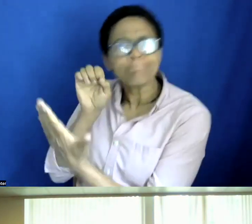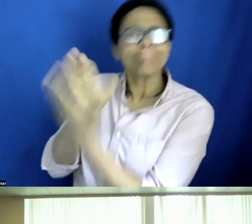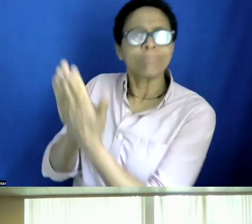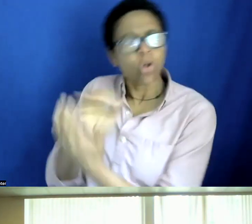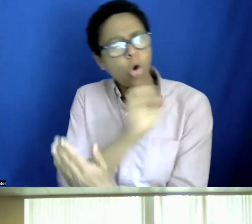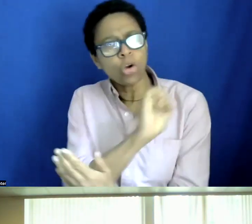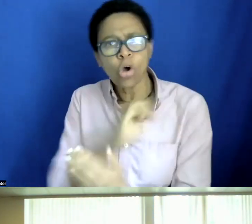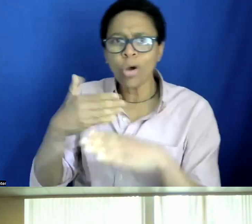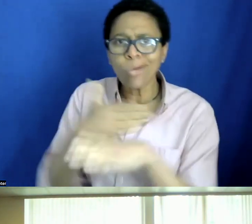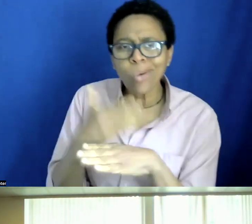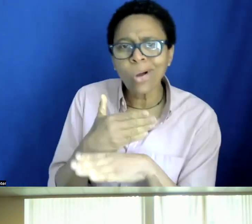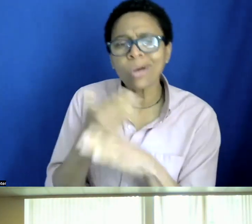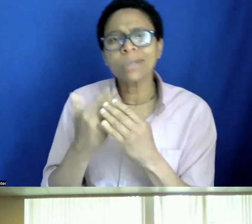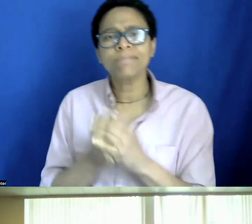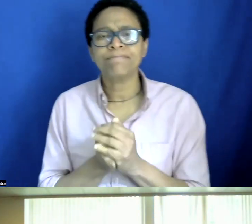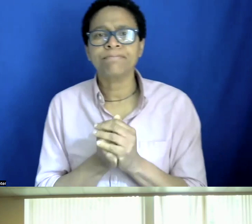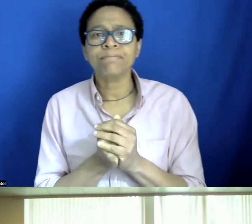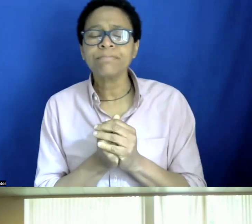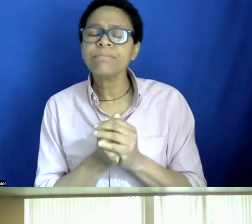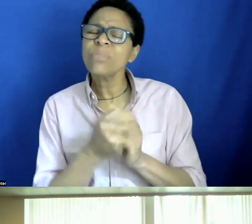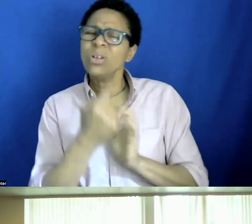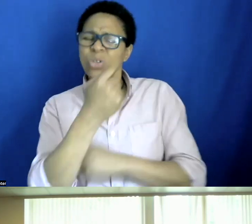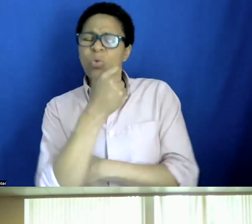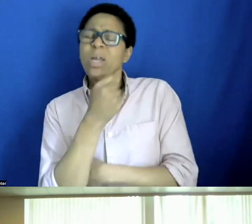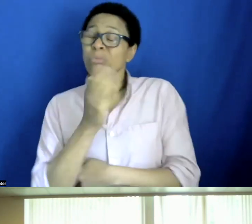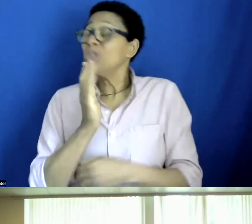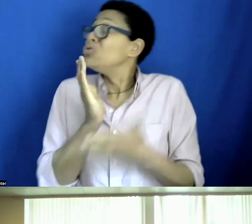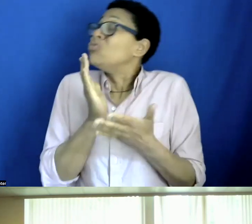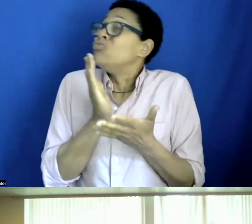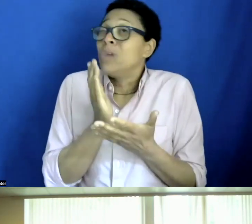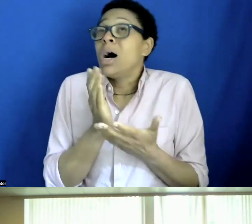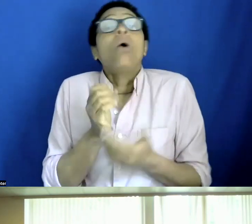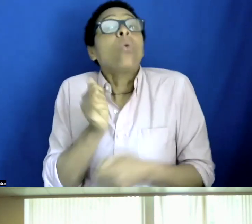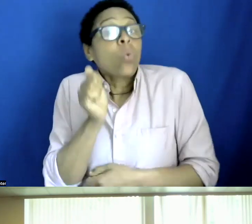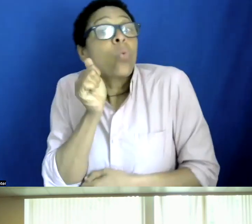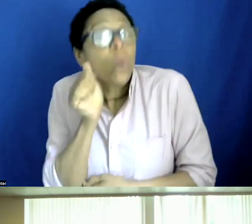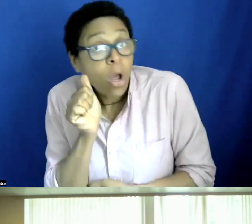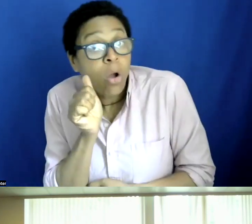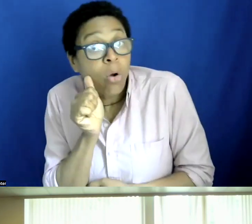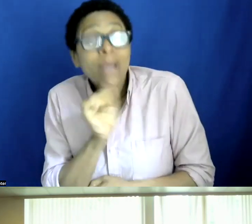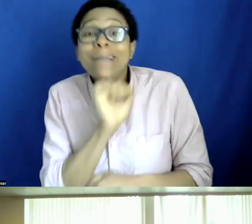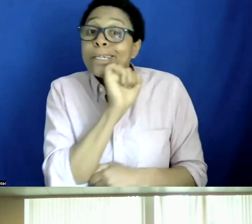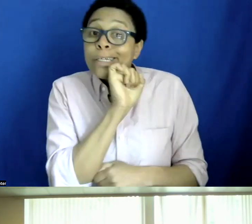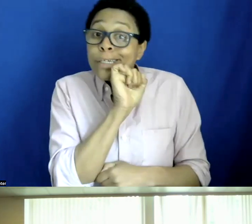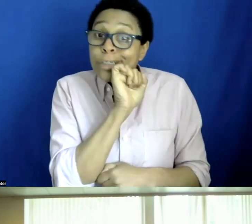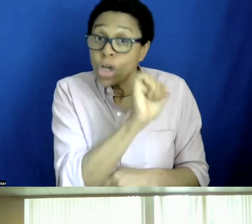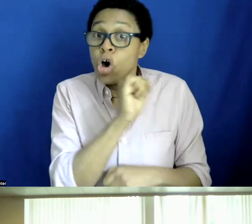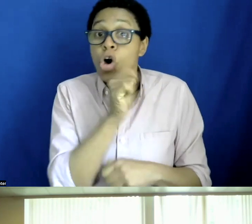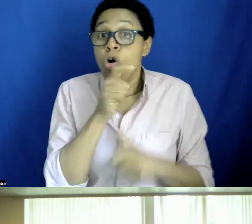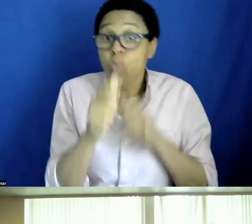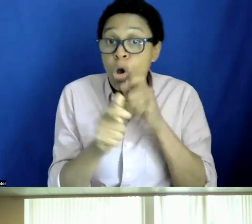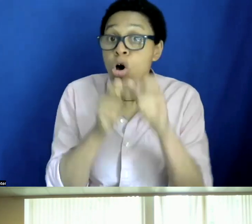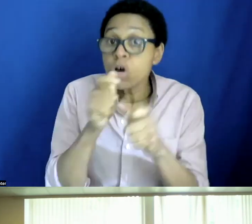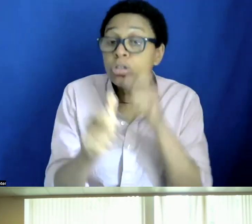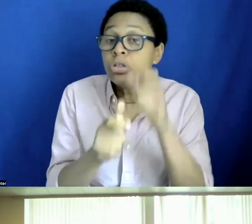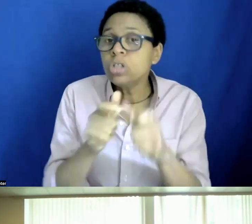or, you know, or it was kind of like a real, even though they're her stitched words, and so on the surface